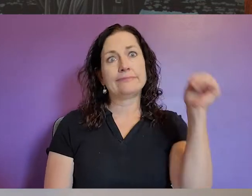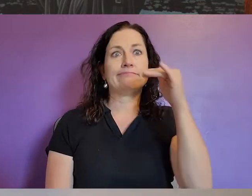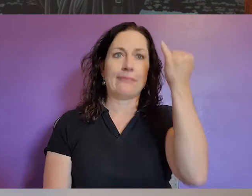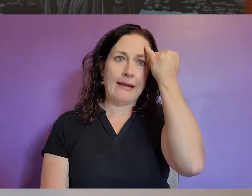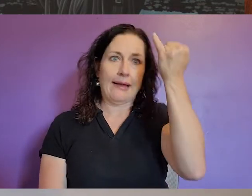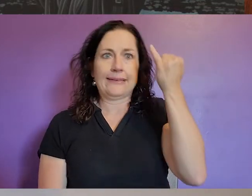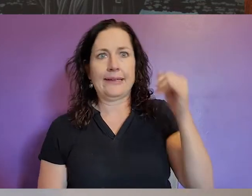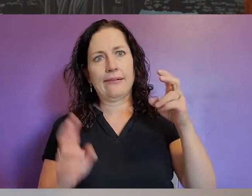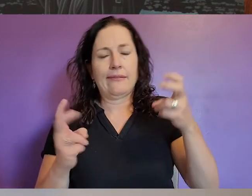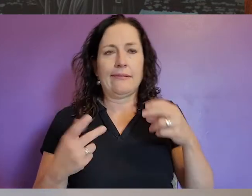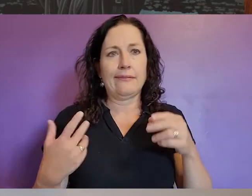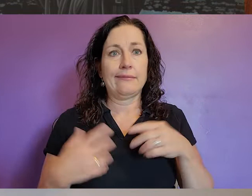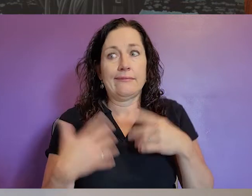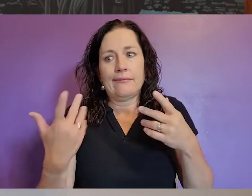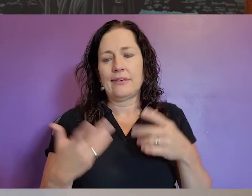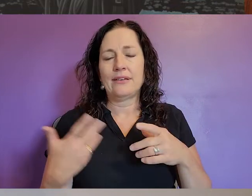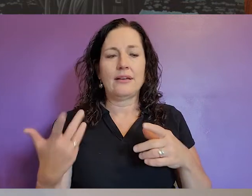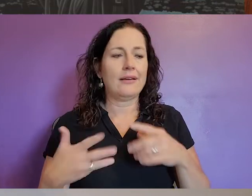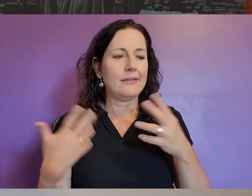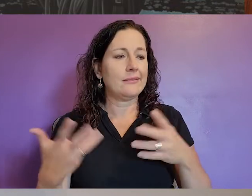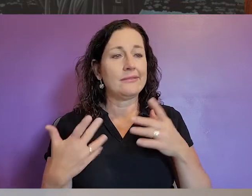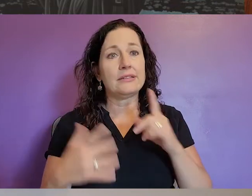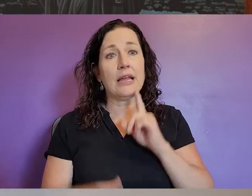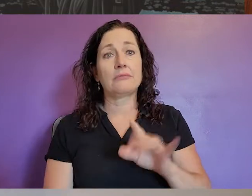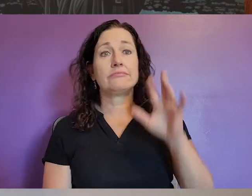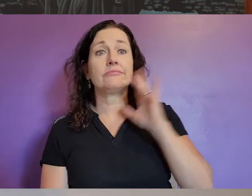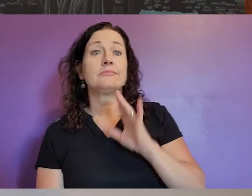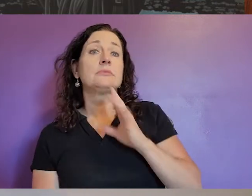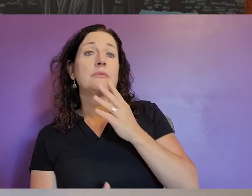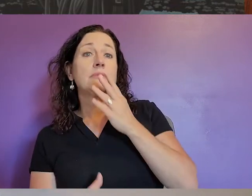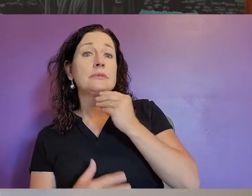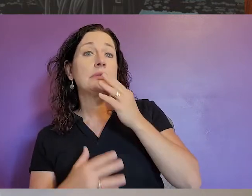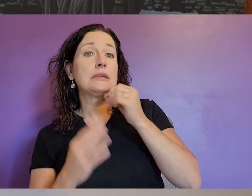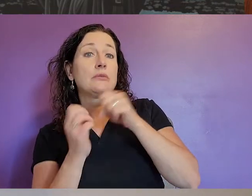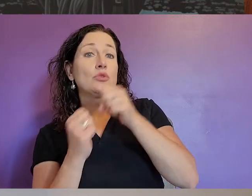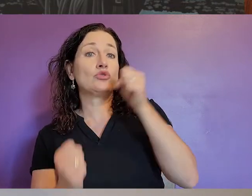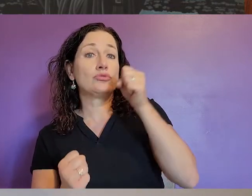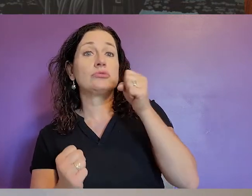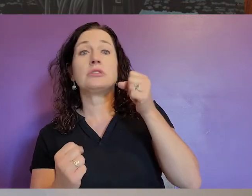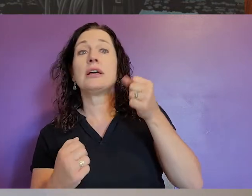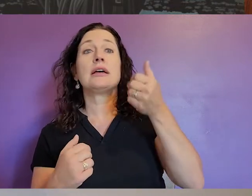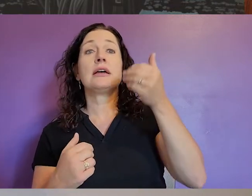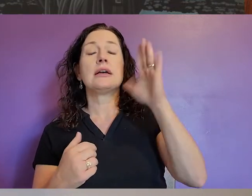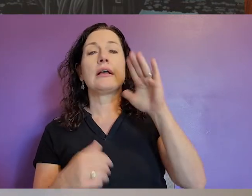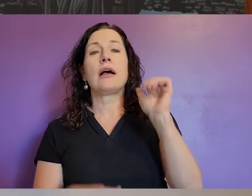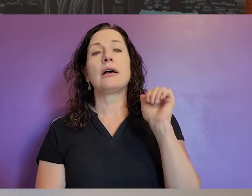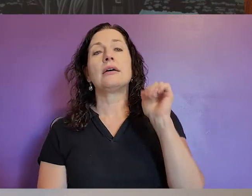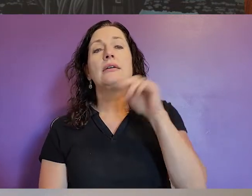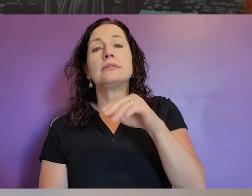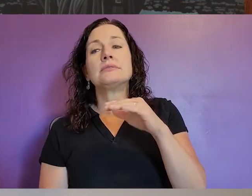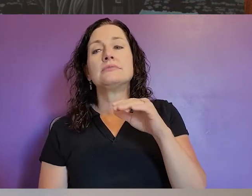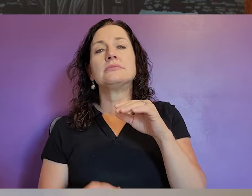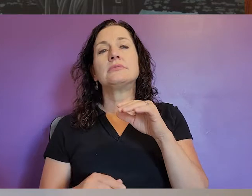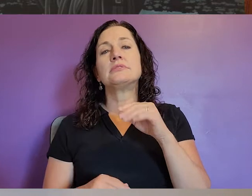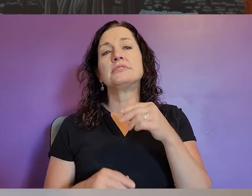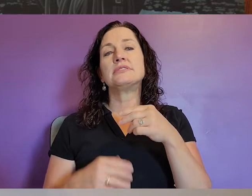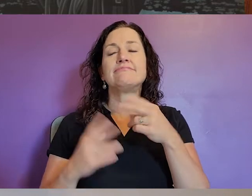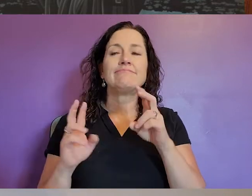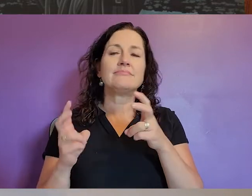which was okay. In the former Hebrew scriptures, God sent